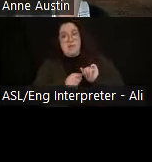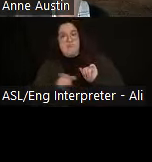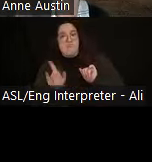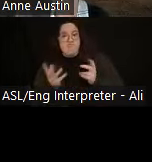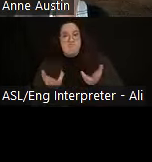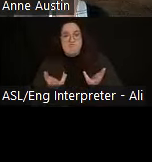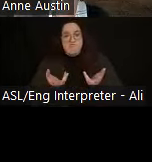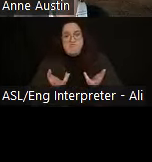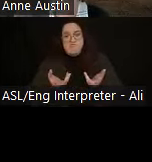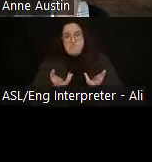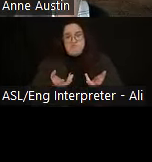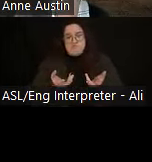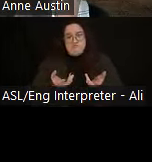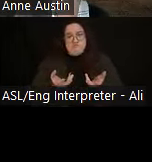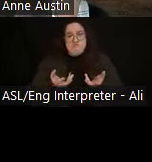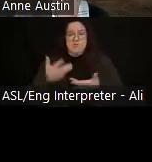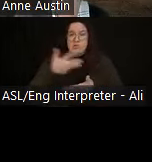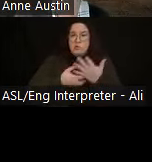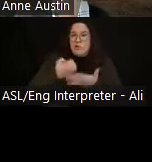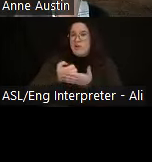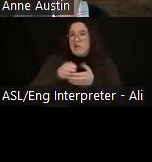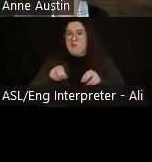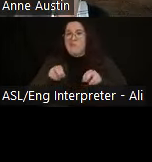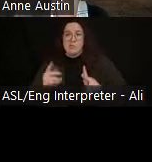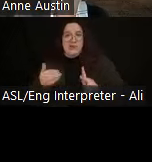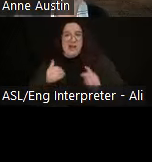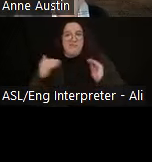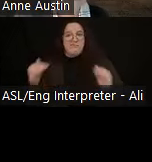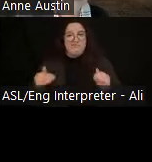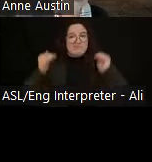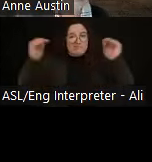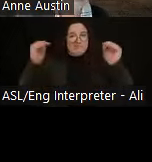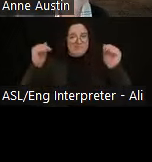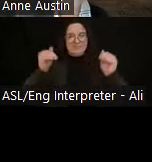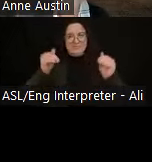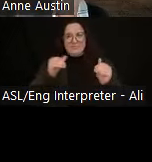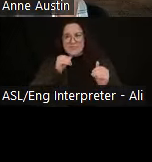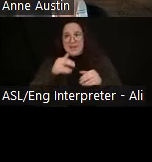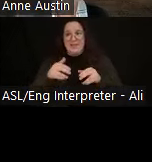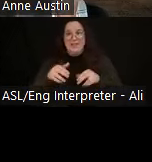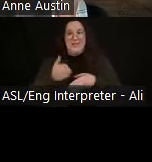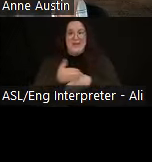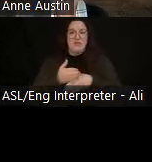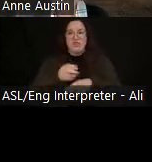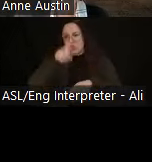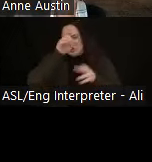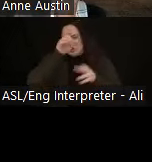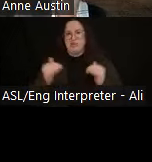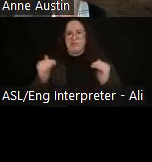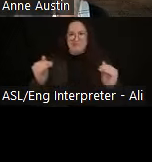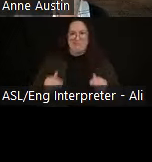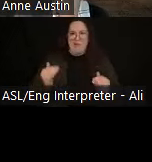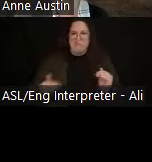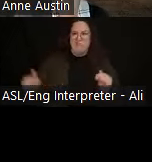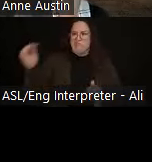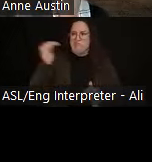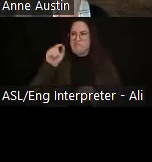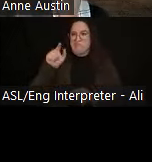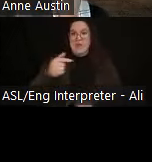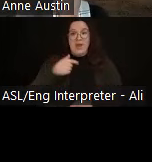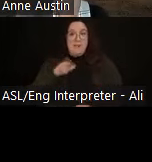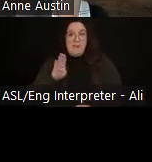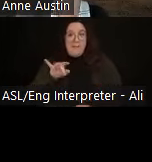many different social and economic opportunities than the average Egyptian. I am the